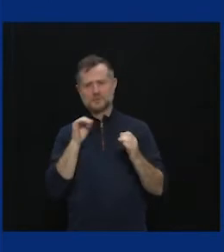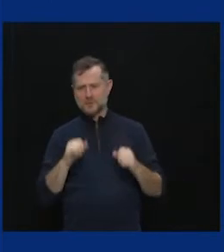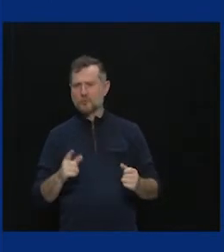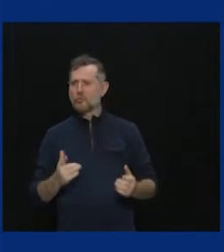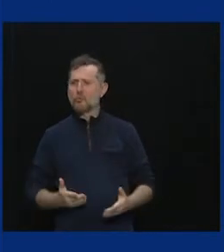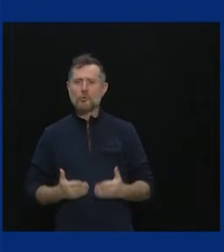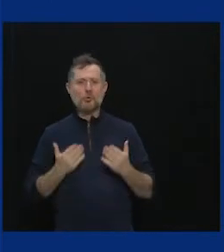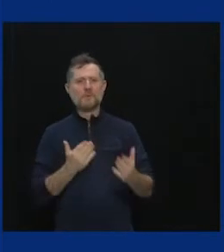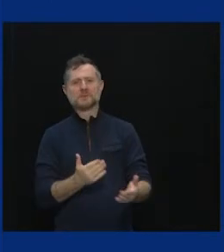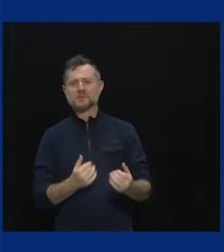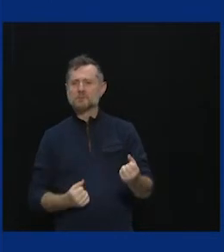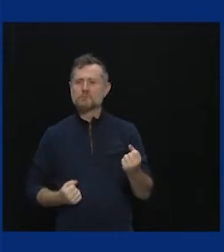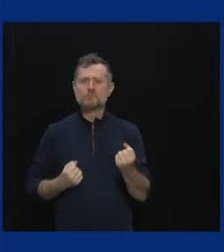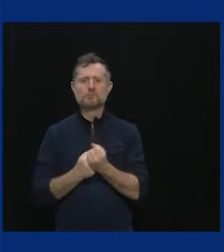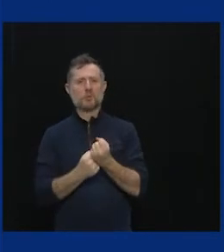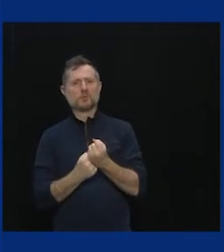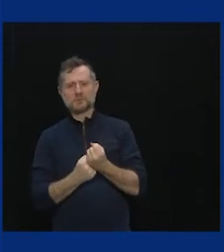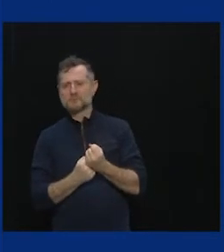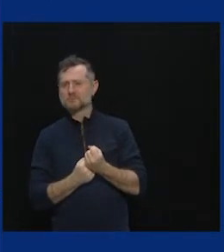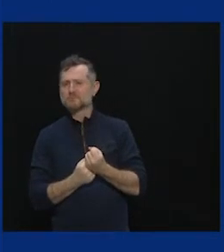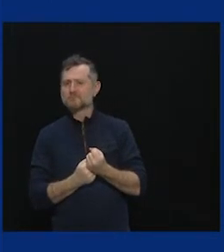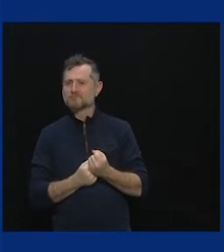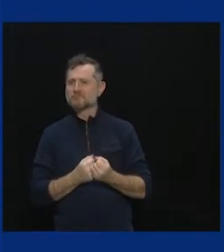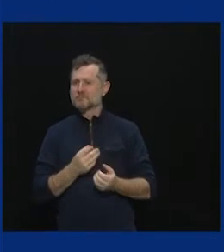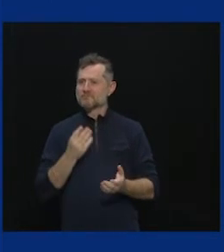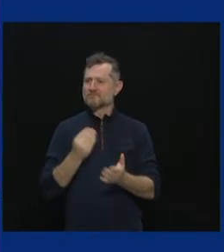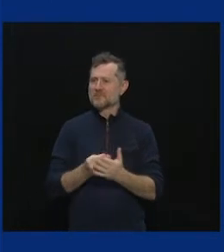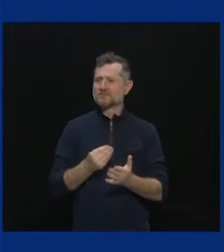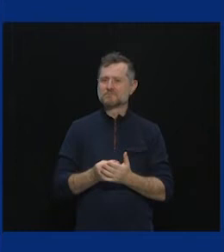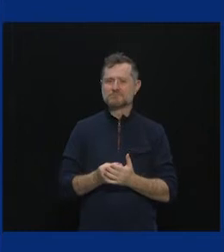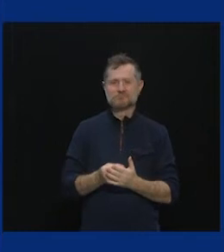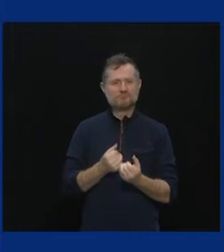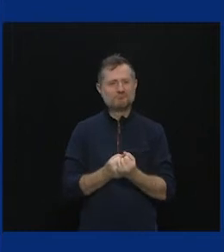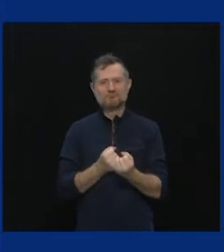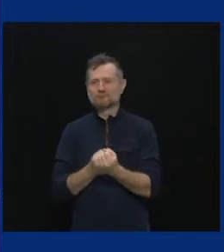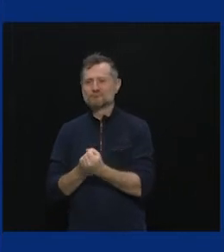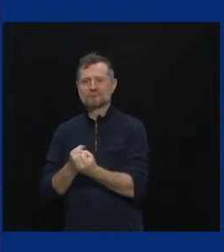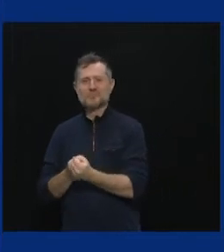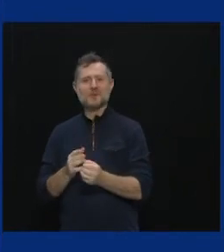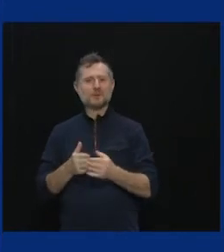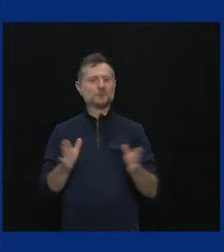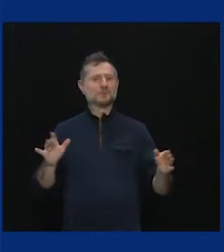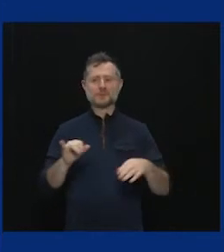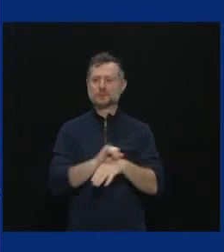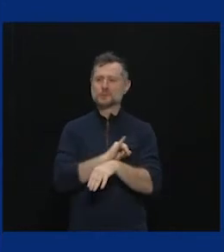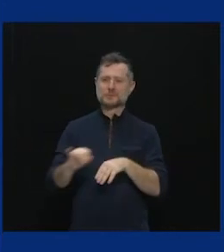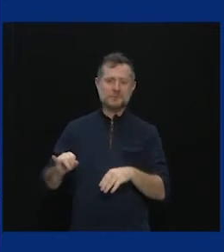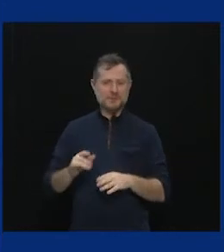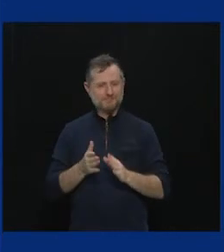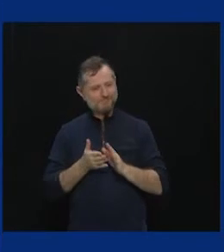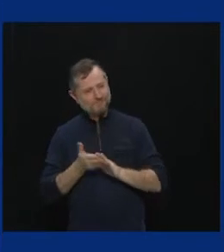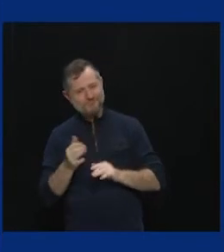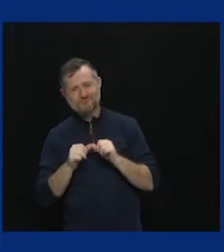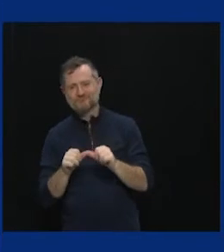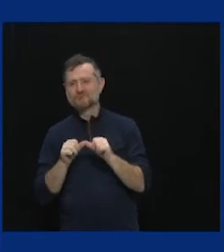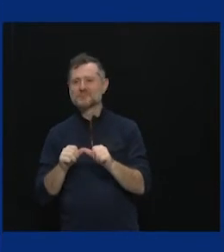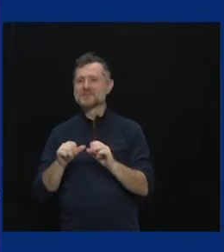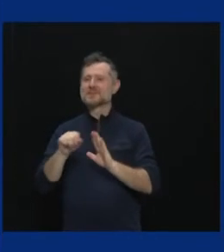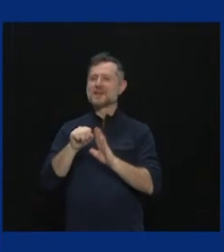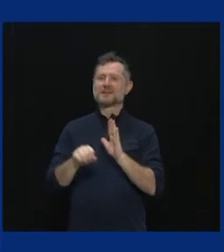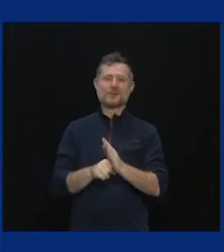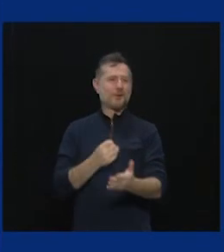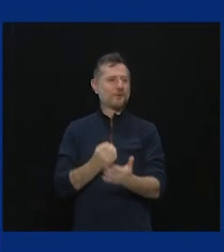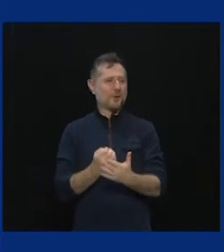support package, which will help our industry continue to be a vigorous driver of the state's economy. Thank you, Governor